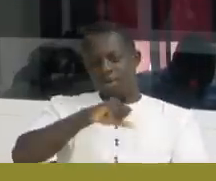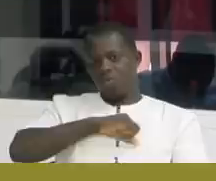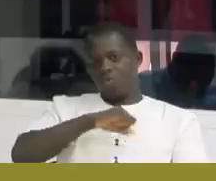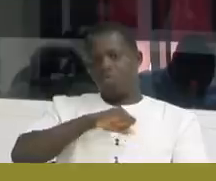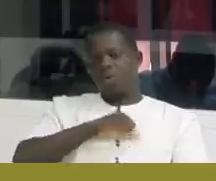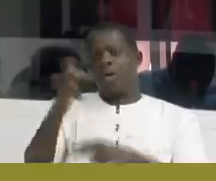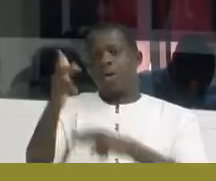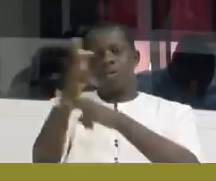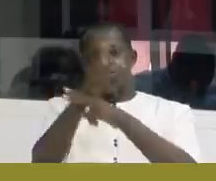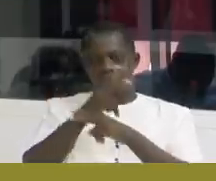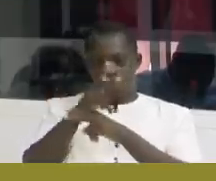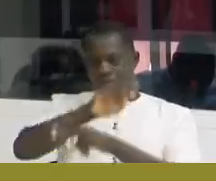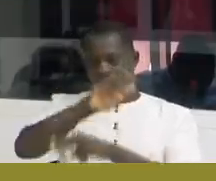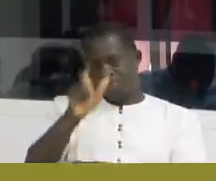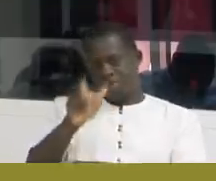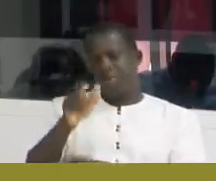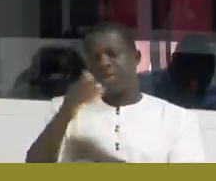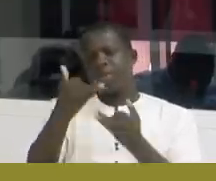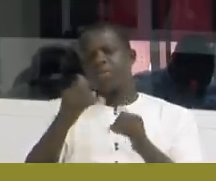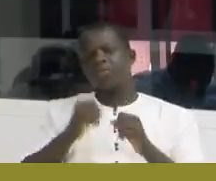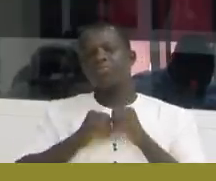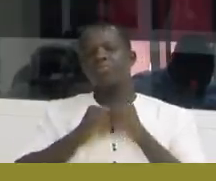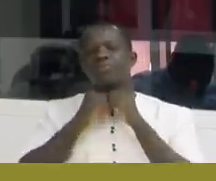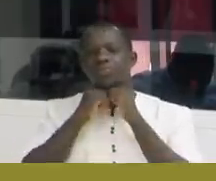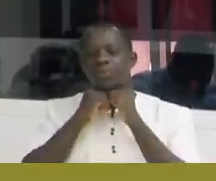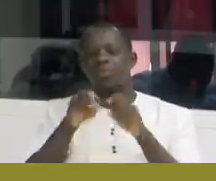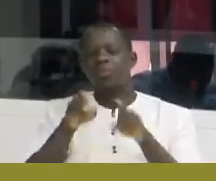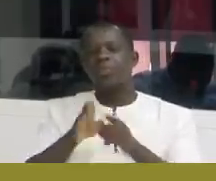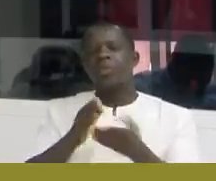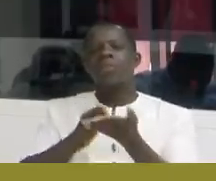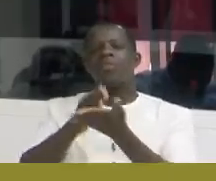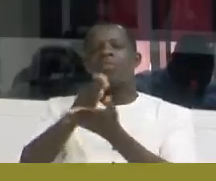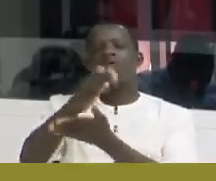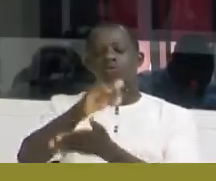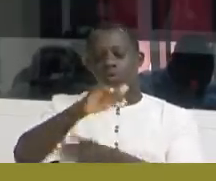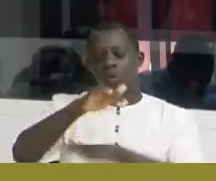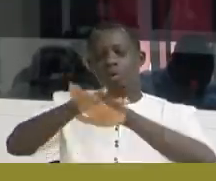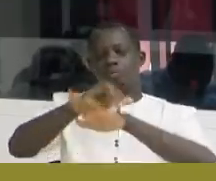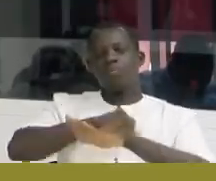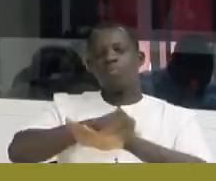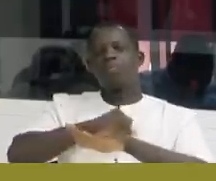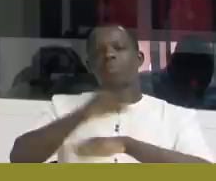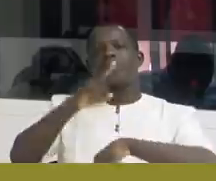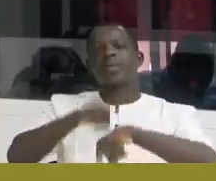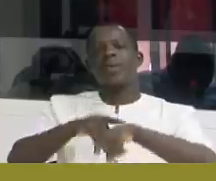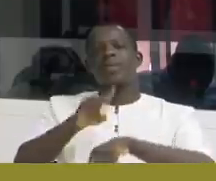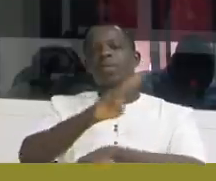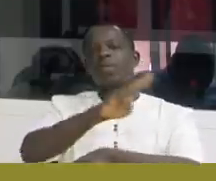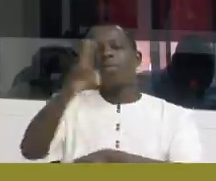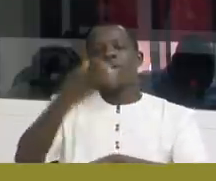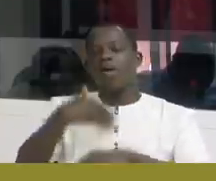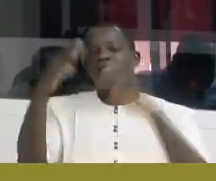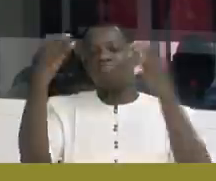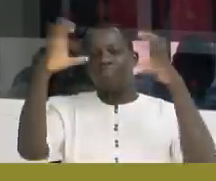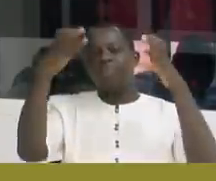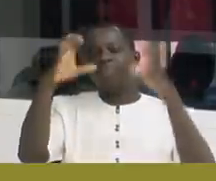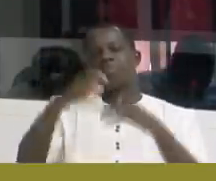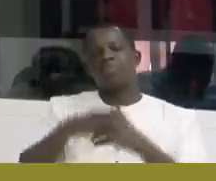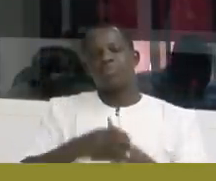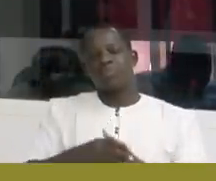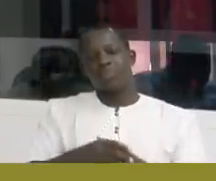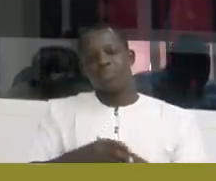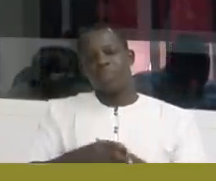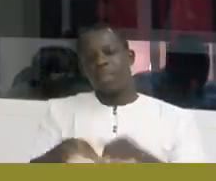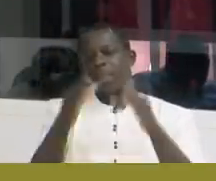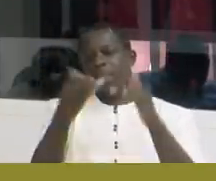And Sana Sabali passed at his usual time, and there was no event.